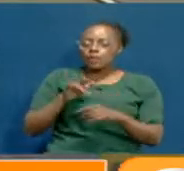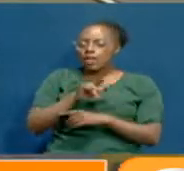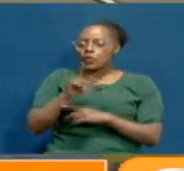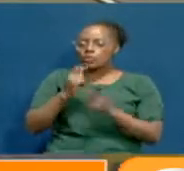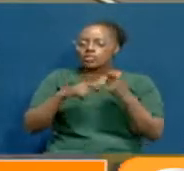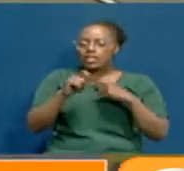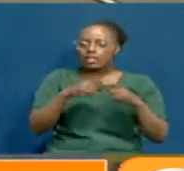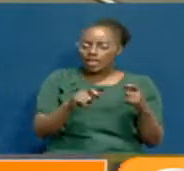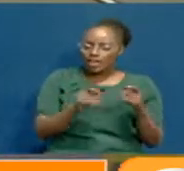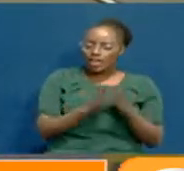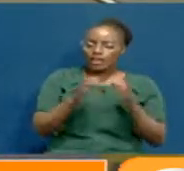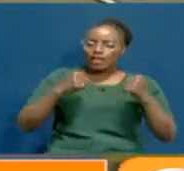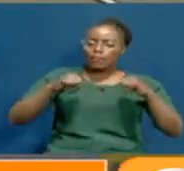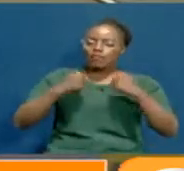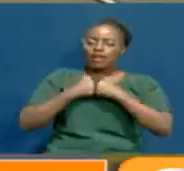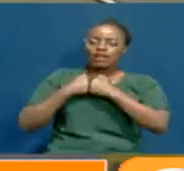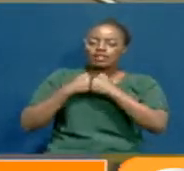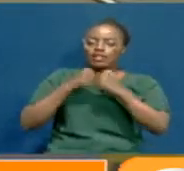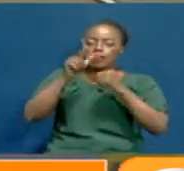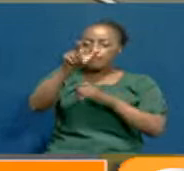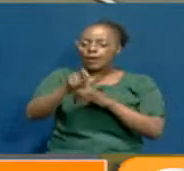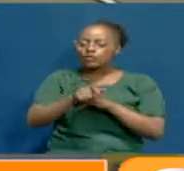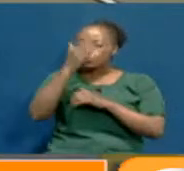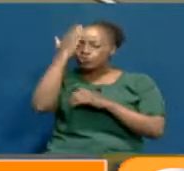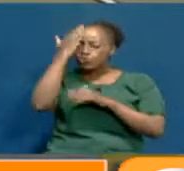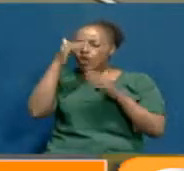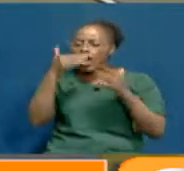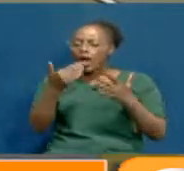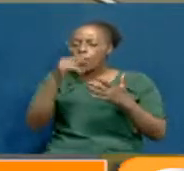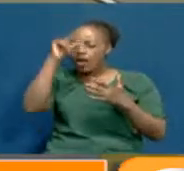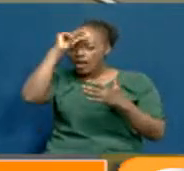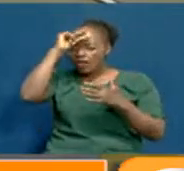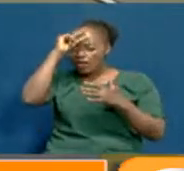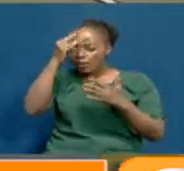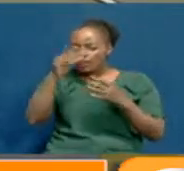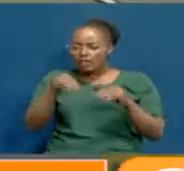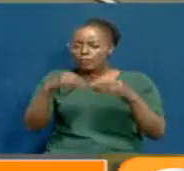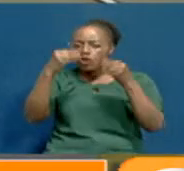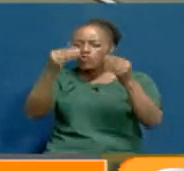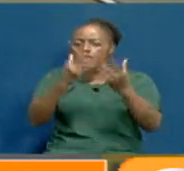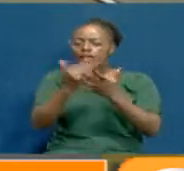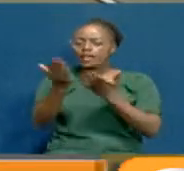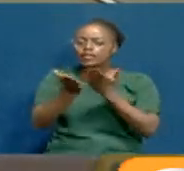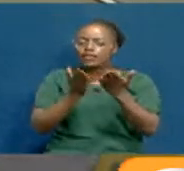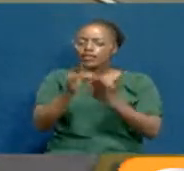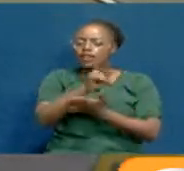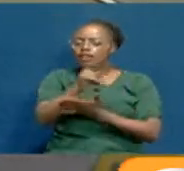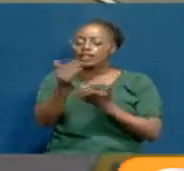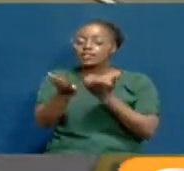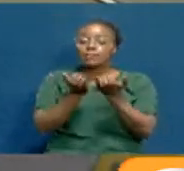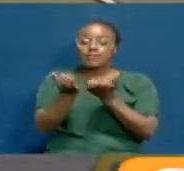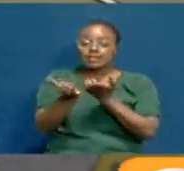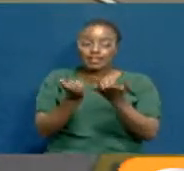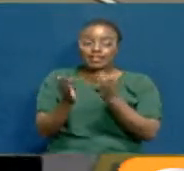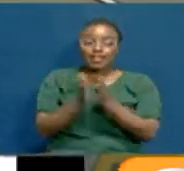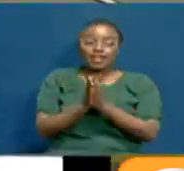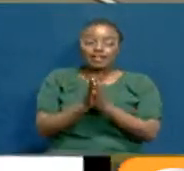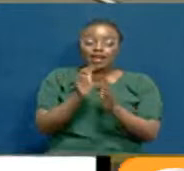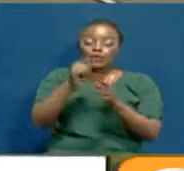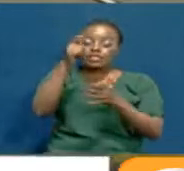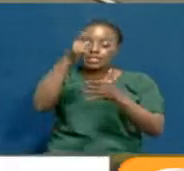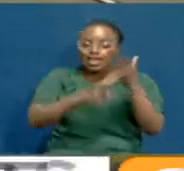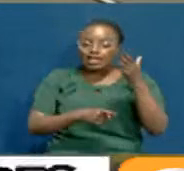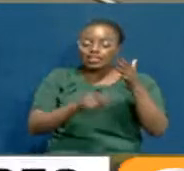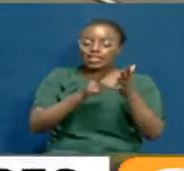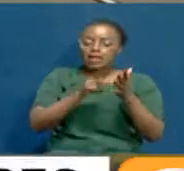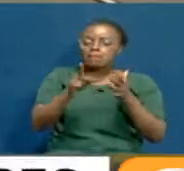Boda, I challenge anyone to find out how government is actually providing any services for these businesses and what kind of taxes